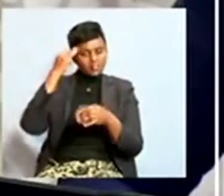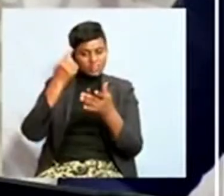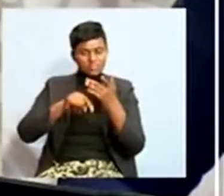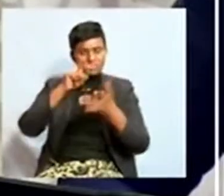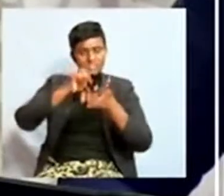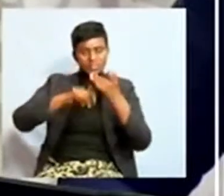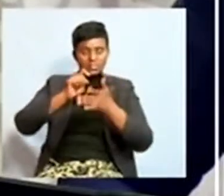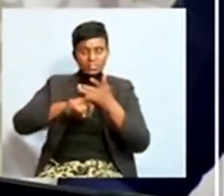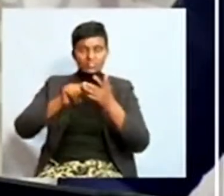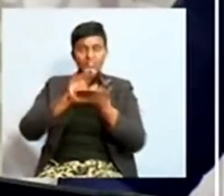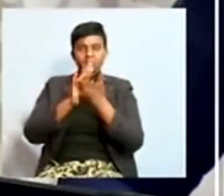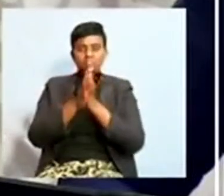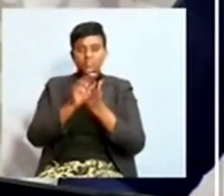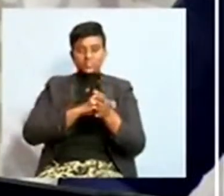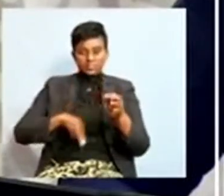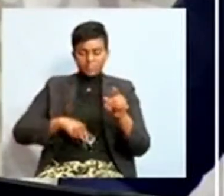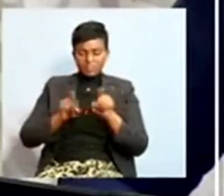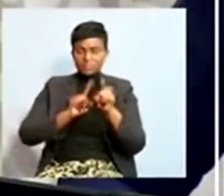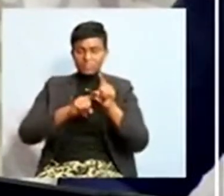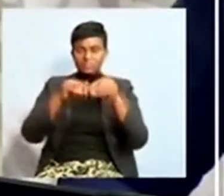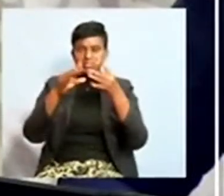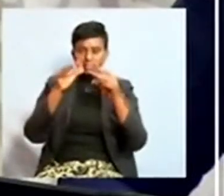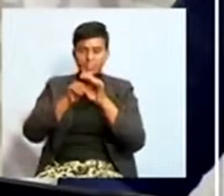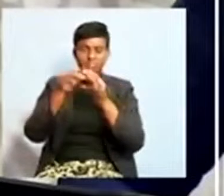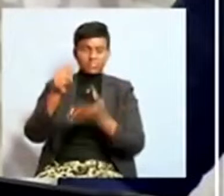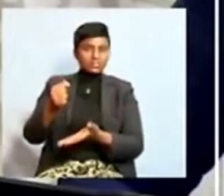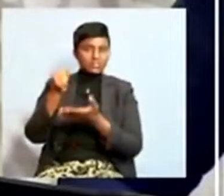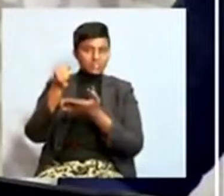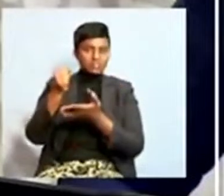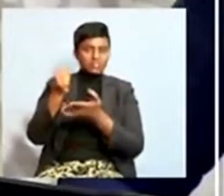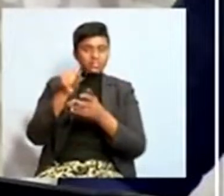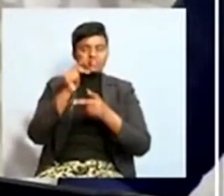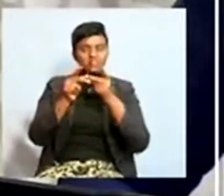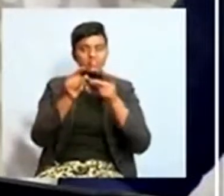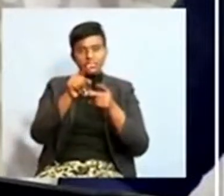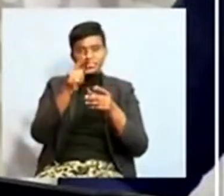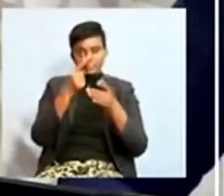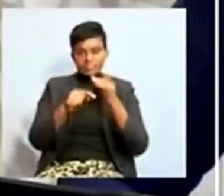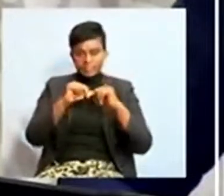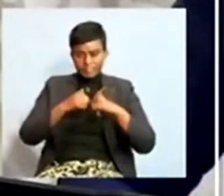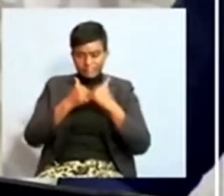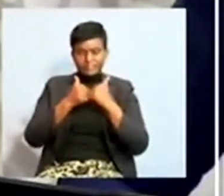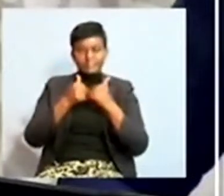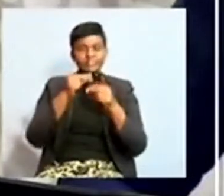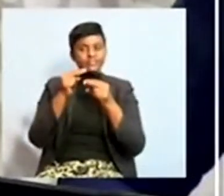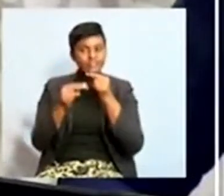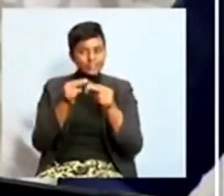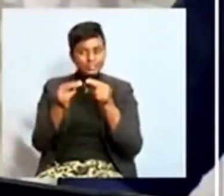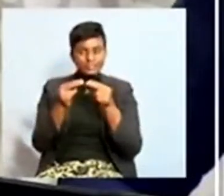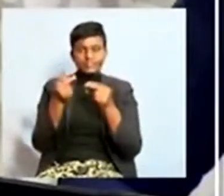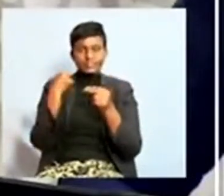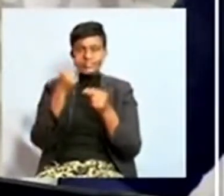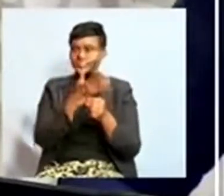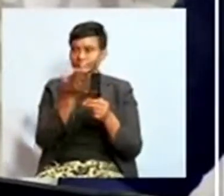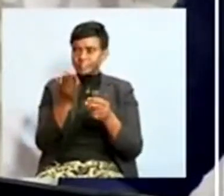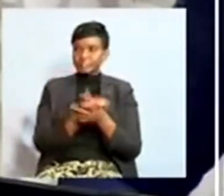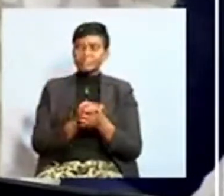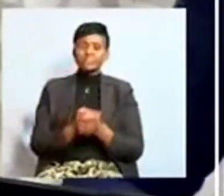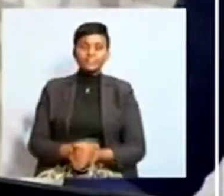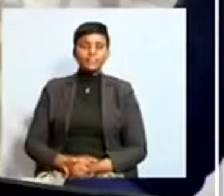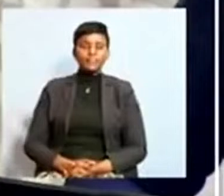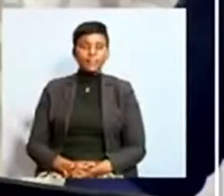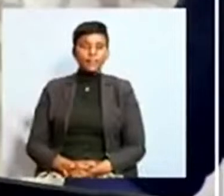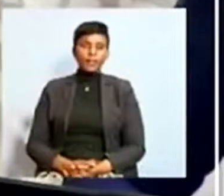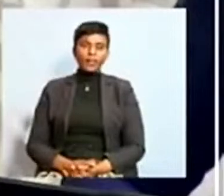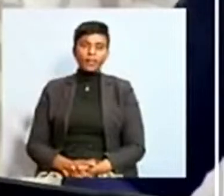become members and to provide for it in our budgeting processes. I think that's what we meant broadly. I don't know if my colleagues can help